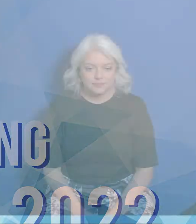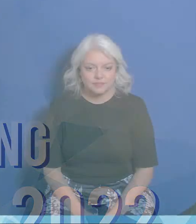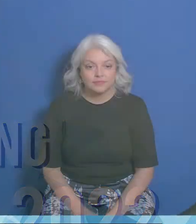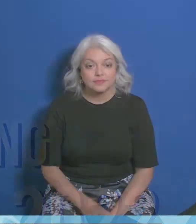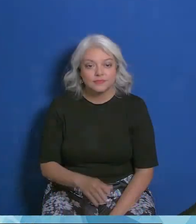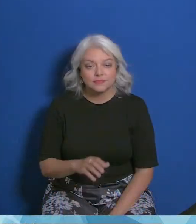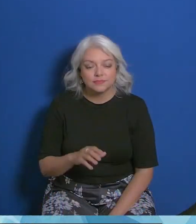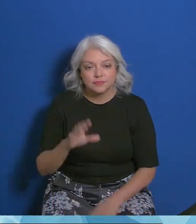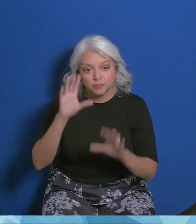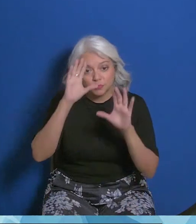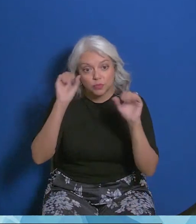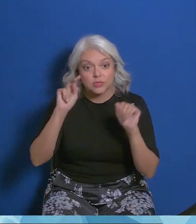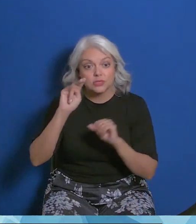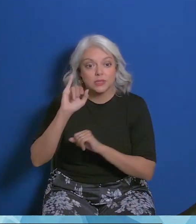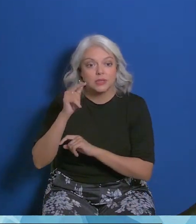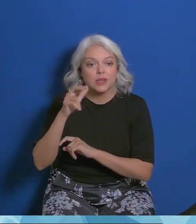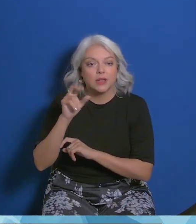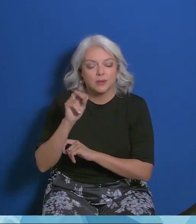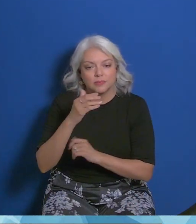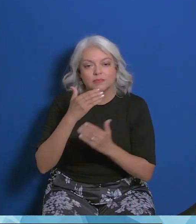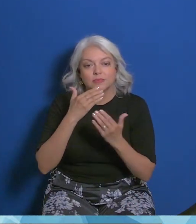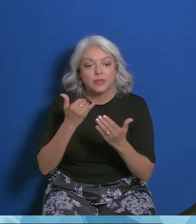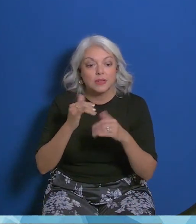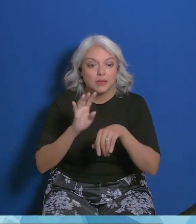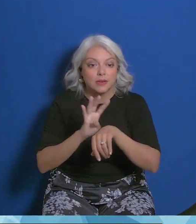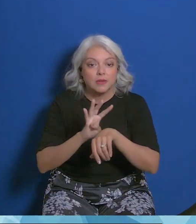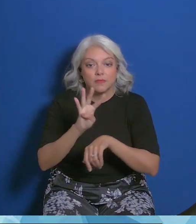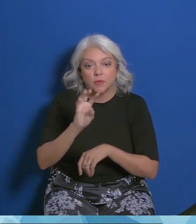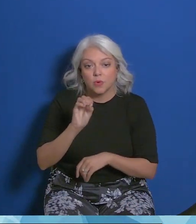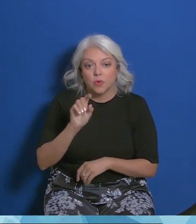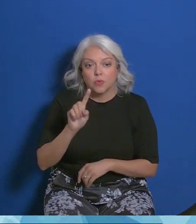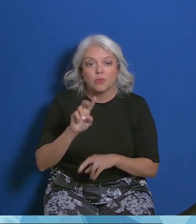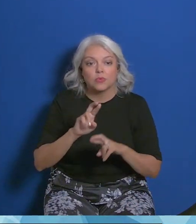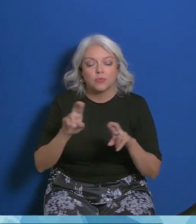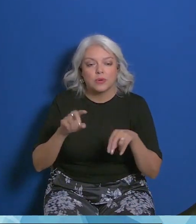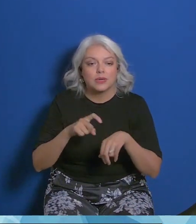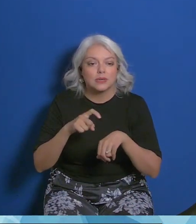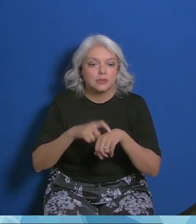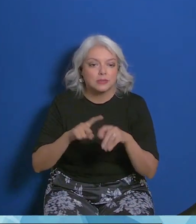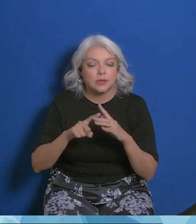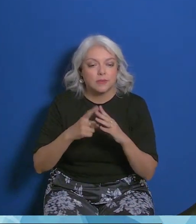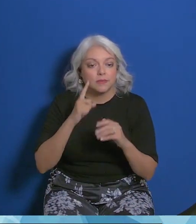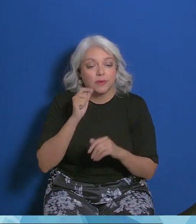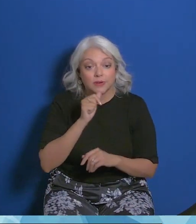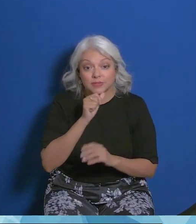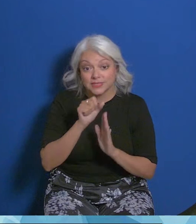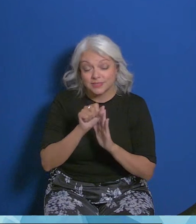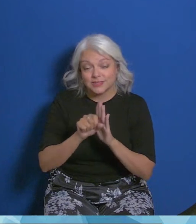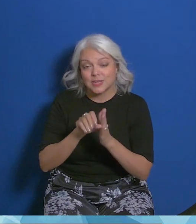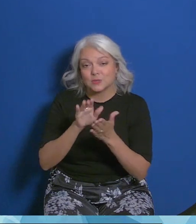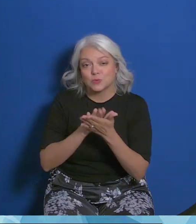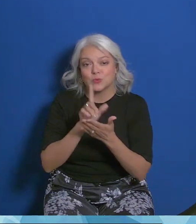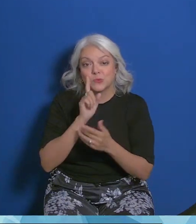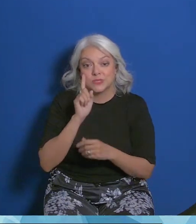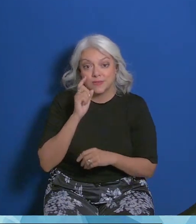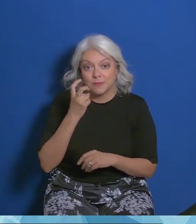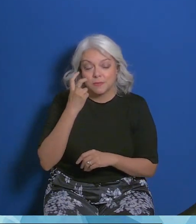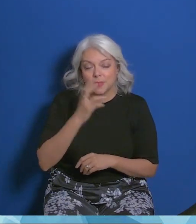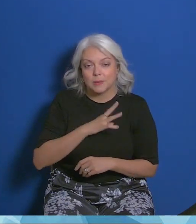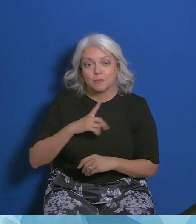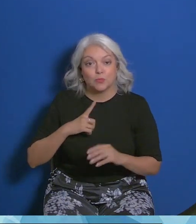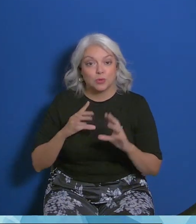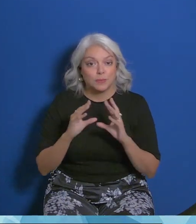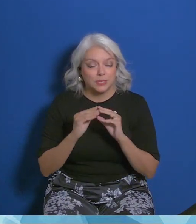Thank you. It is now 4:01. Now is the time set for the regular meeting of the Arizona State Schools for the Deaf and the Blind Board